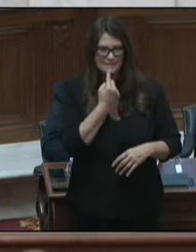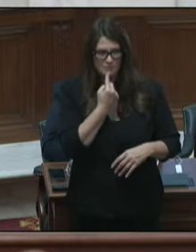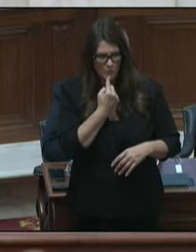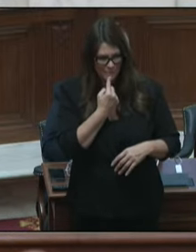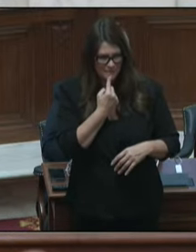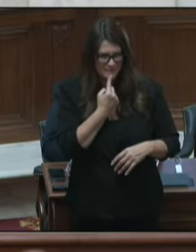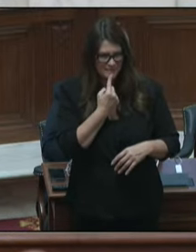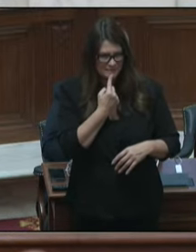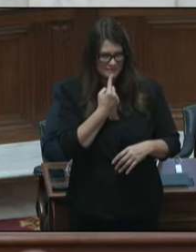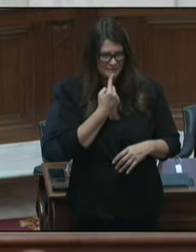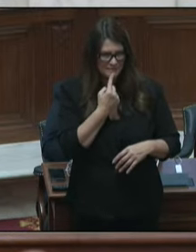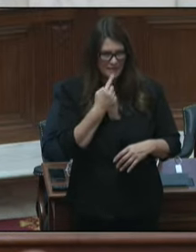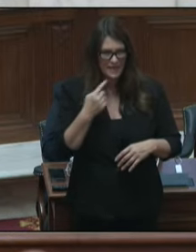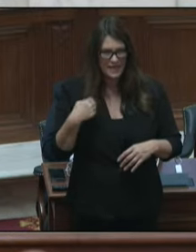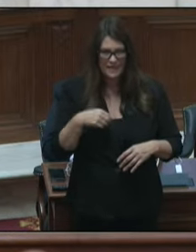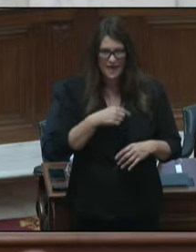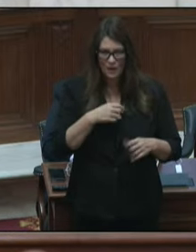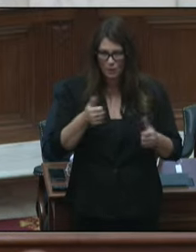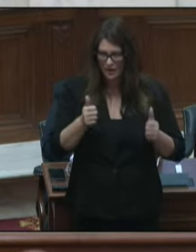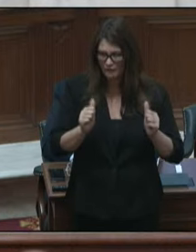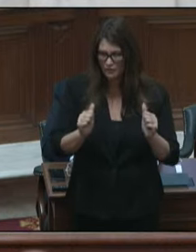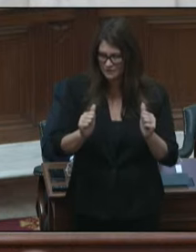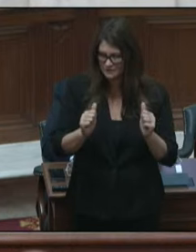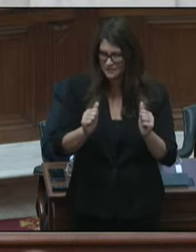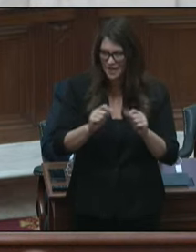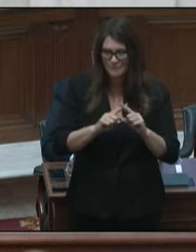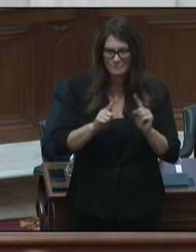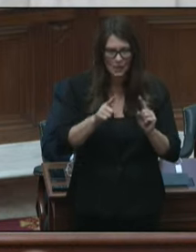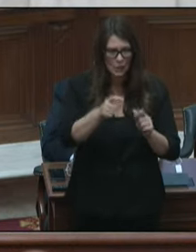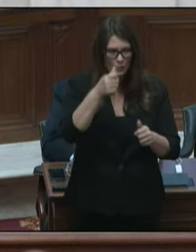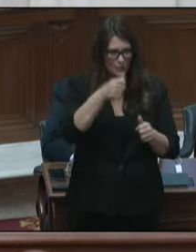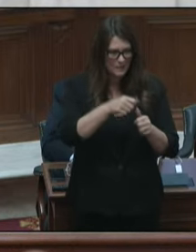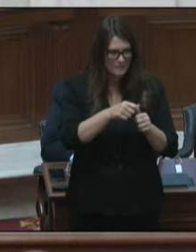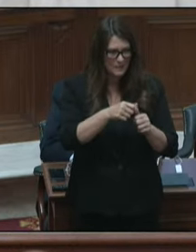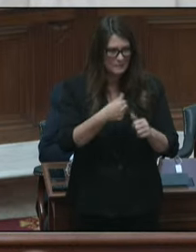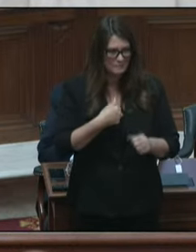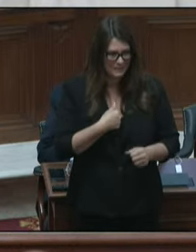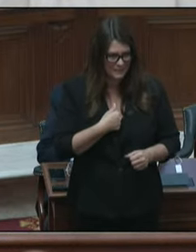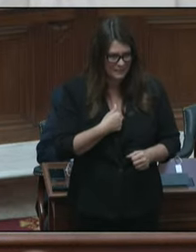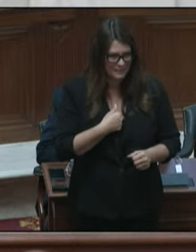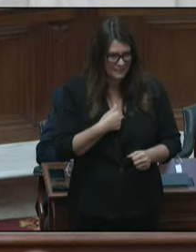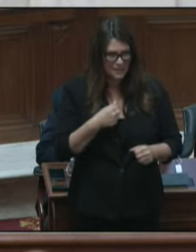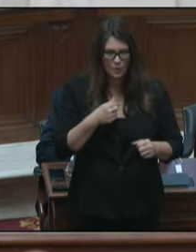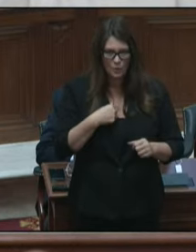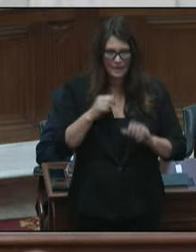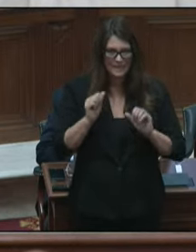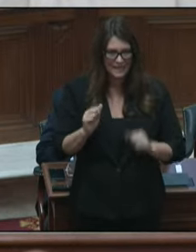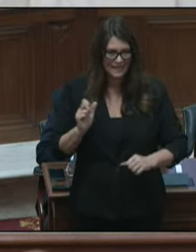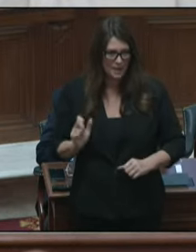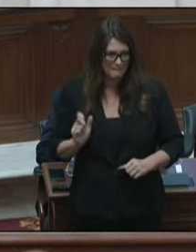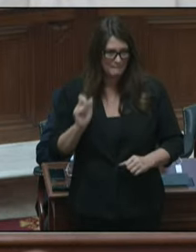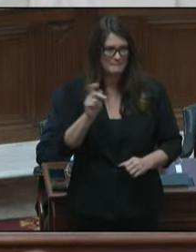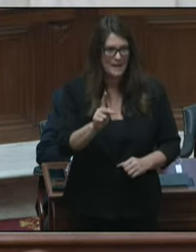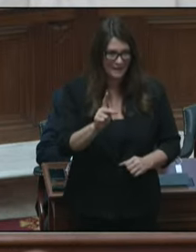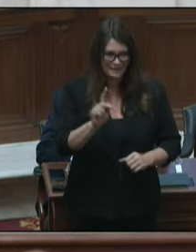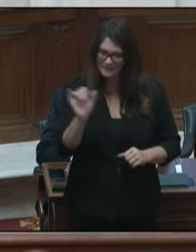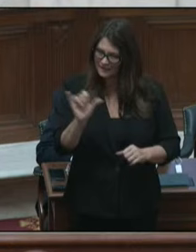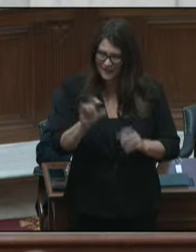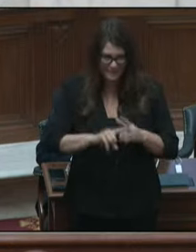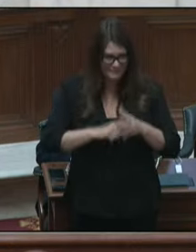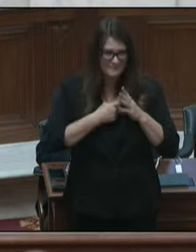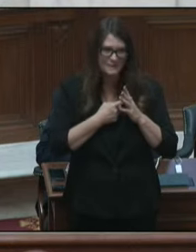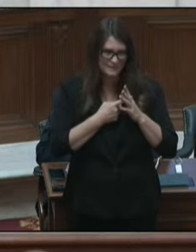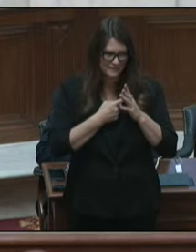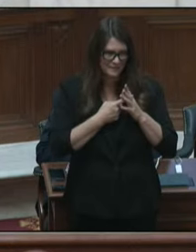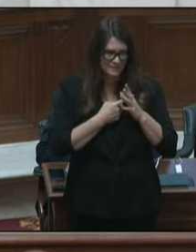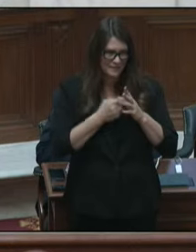effort. However, you reminded us that we could come back just as we did if